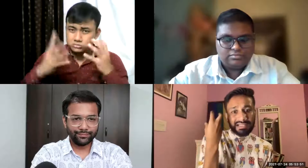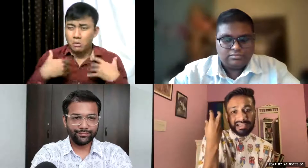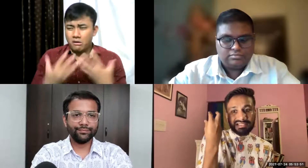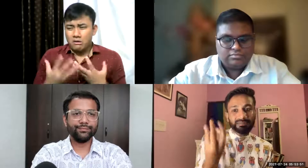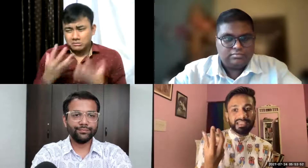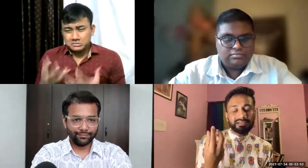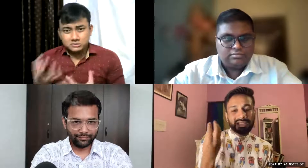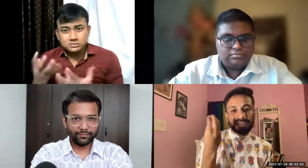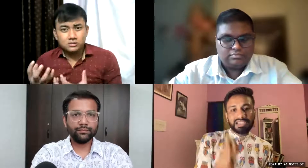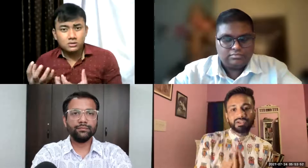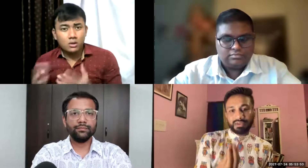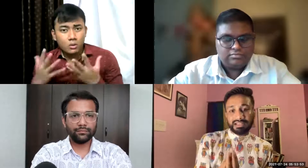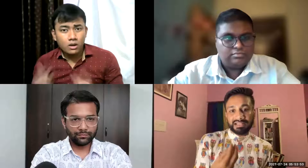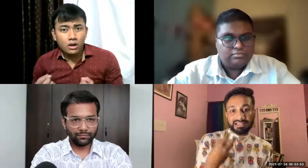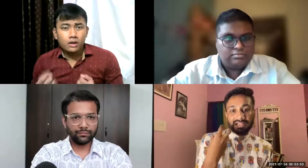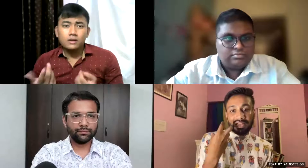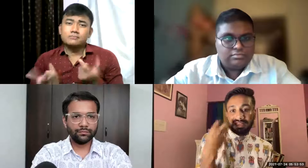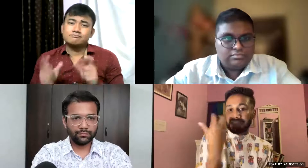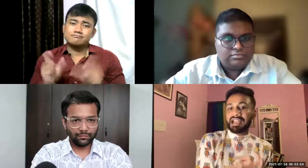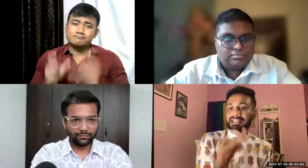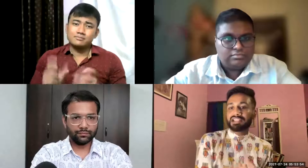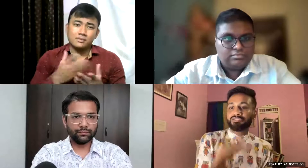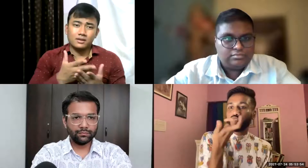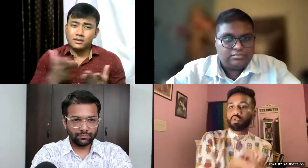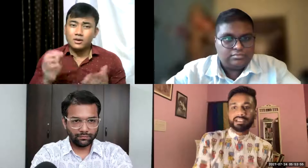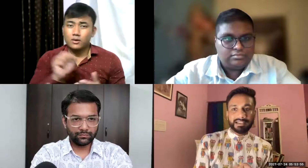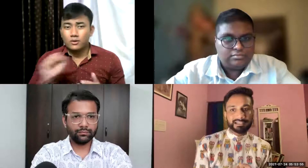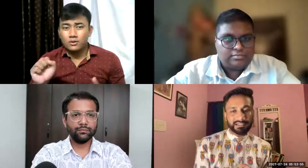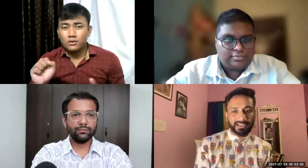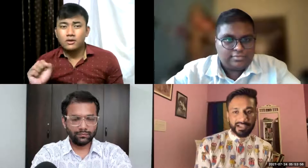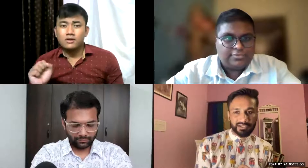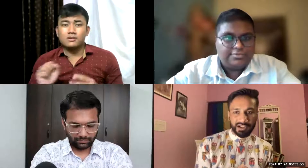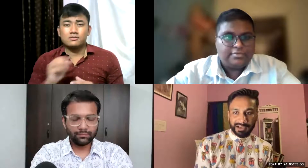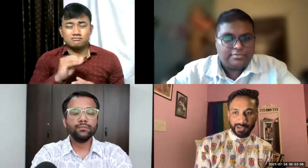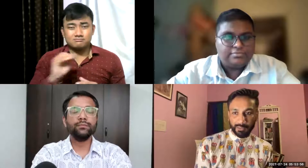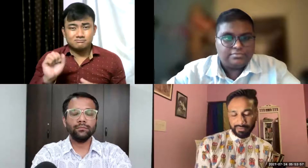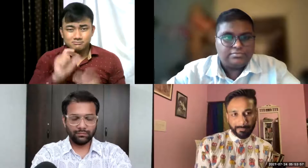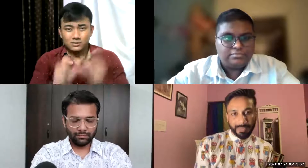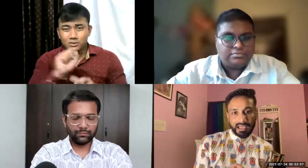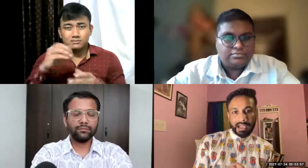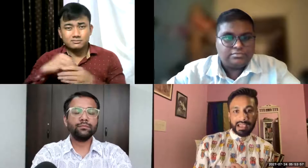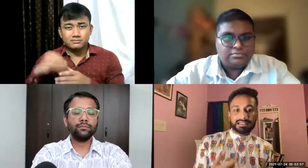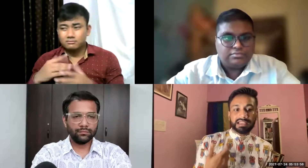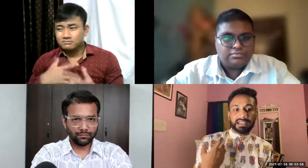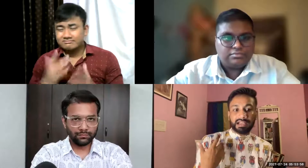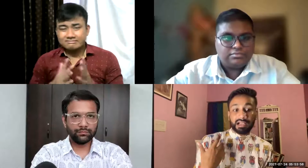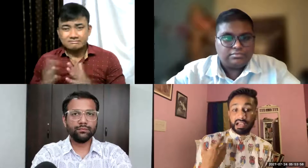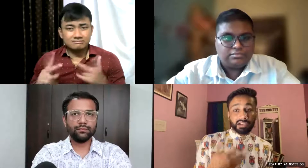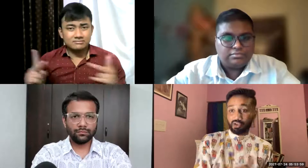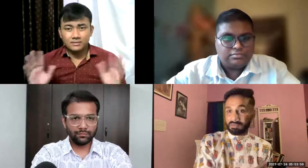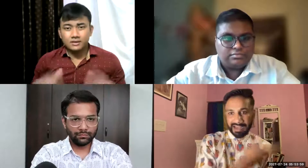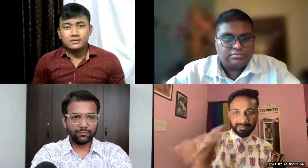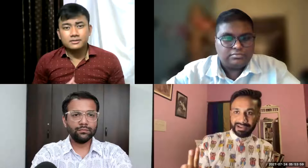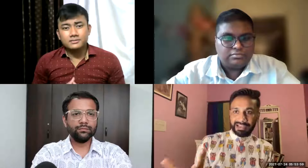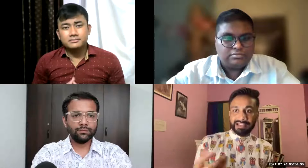that's something very key to it, is an inherent sense of loneliness that we are struggling with. And